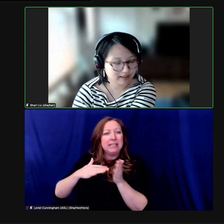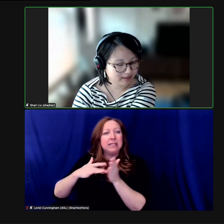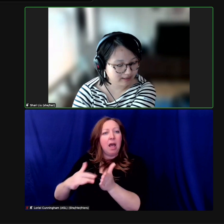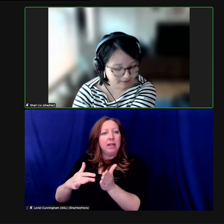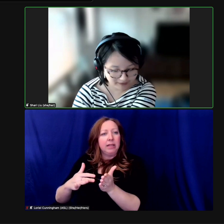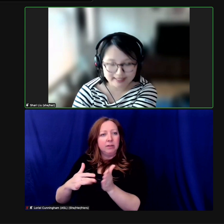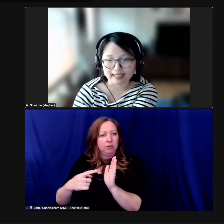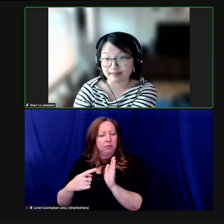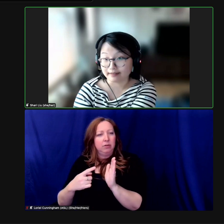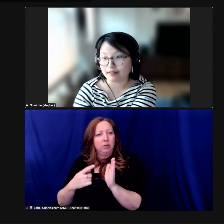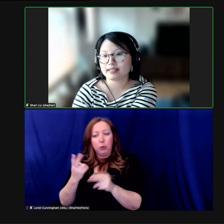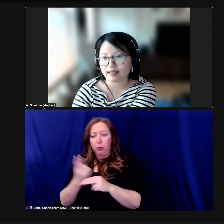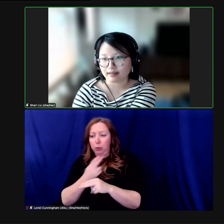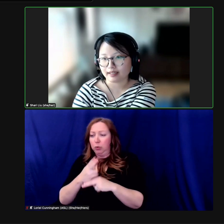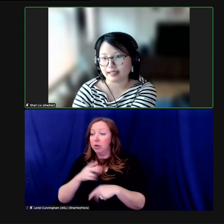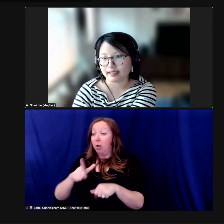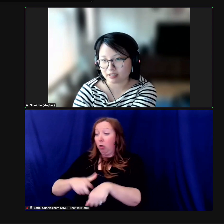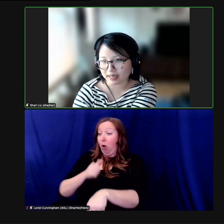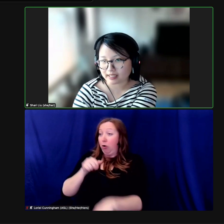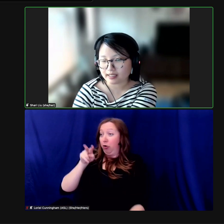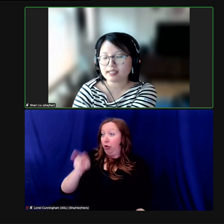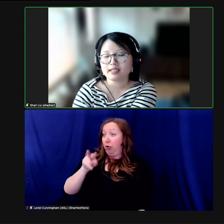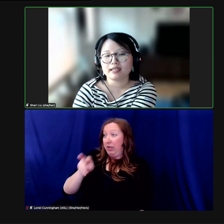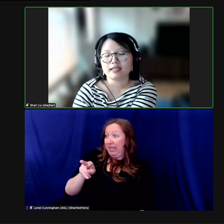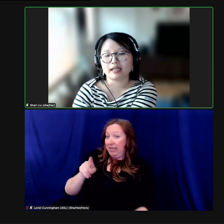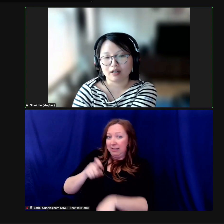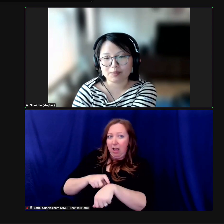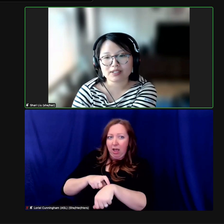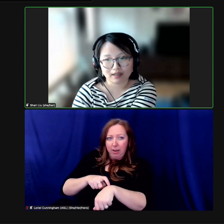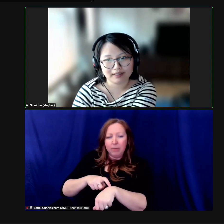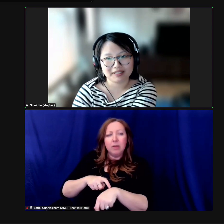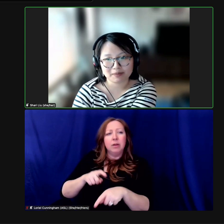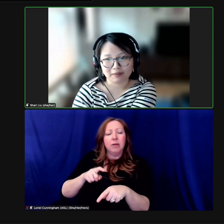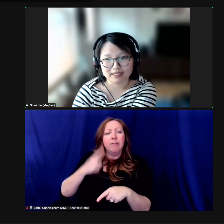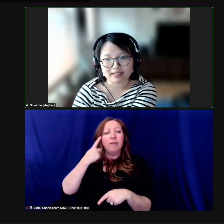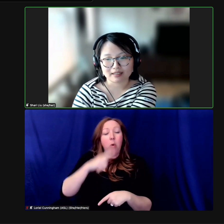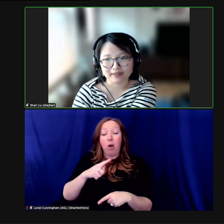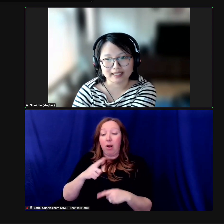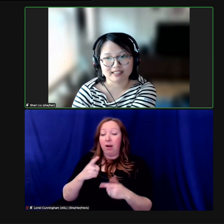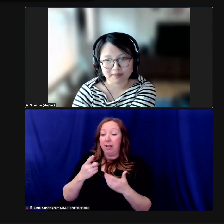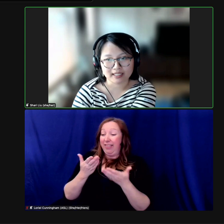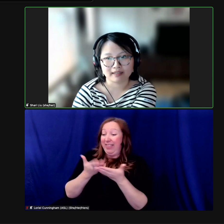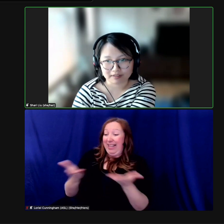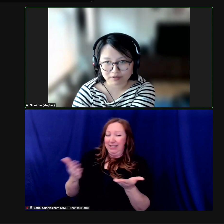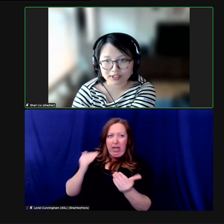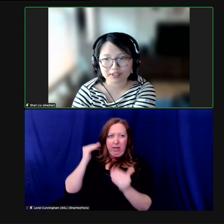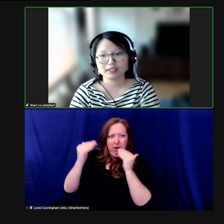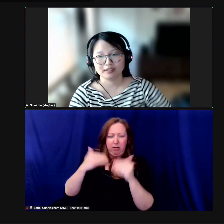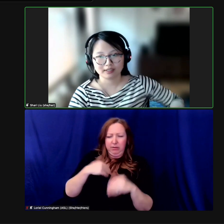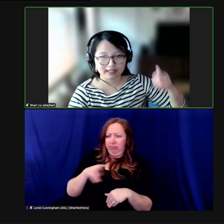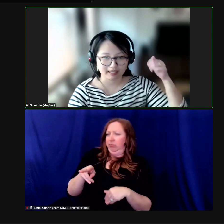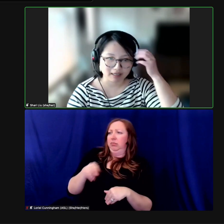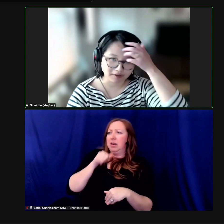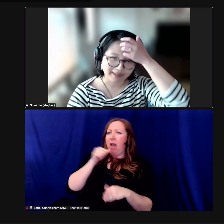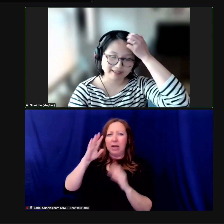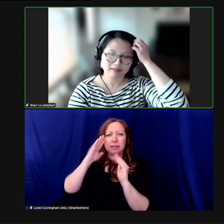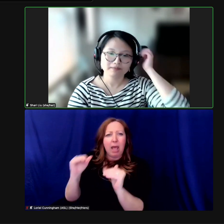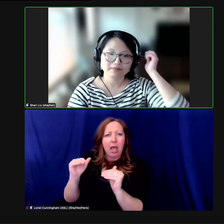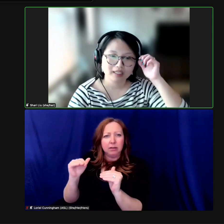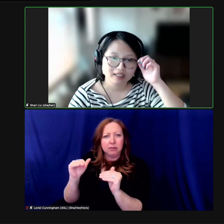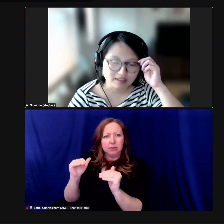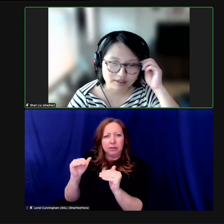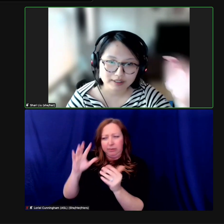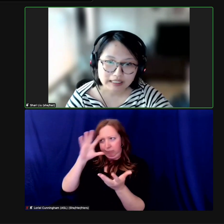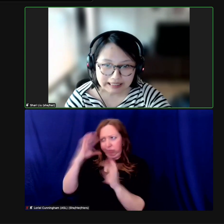to events that adults say are unexpected, and almost all the experiments are run in this particular structure that I'll cover right